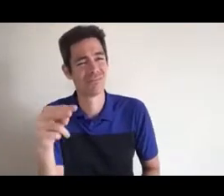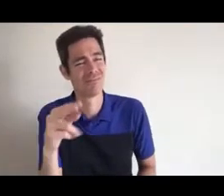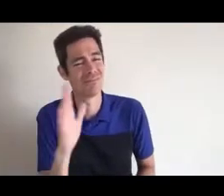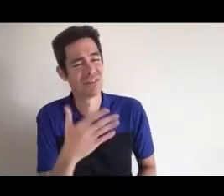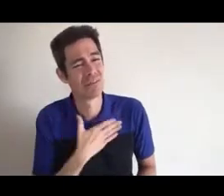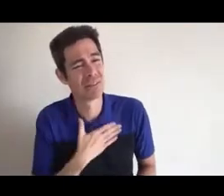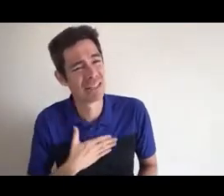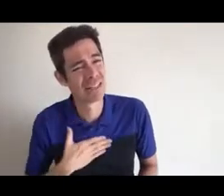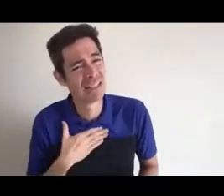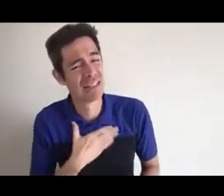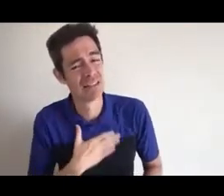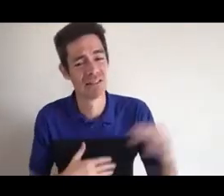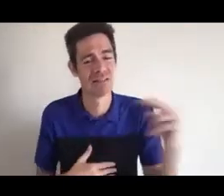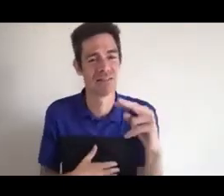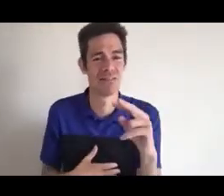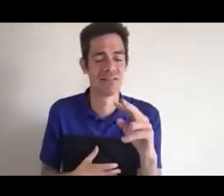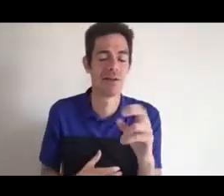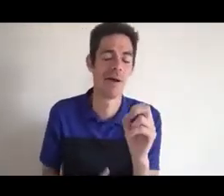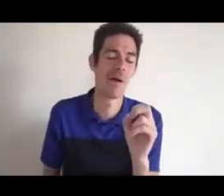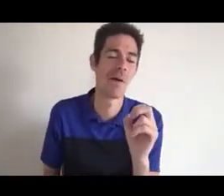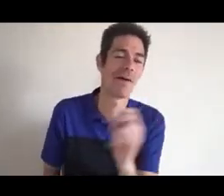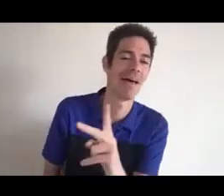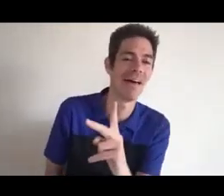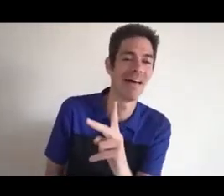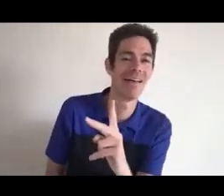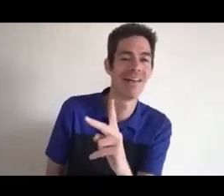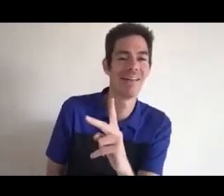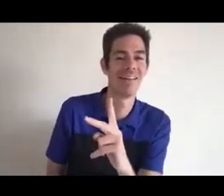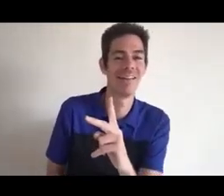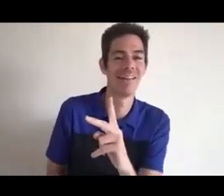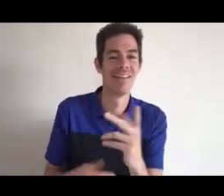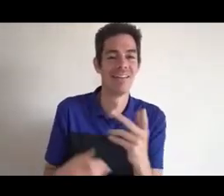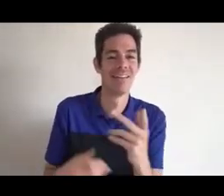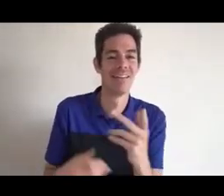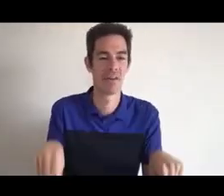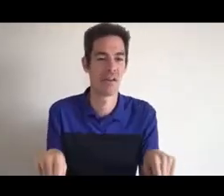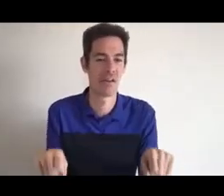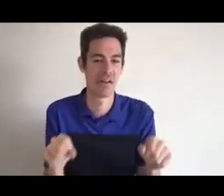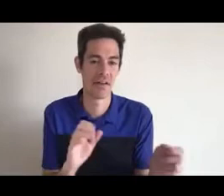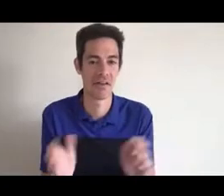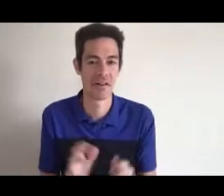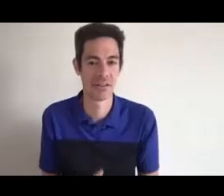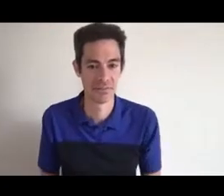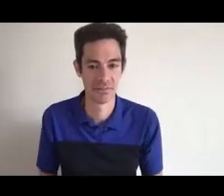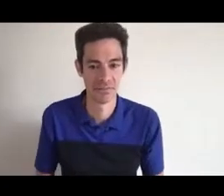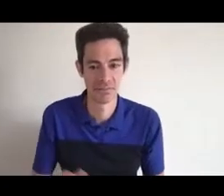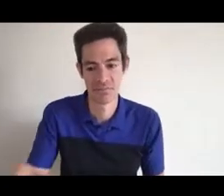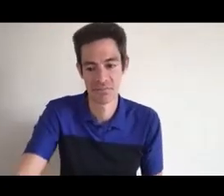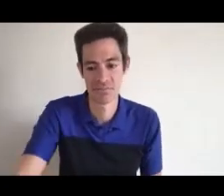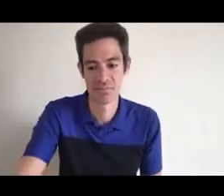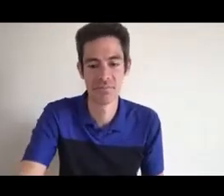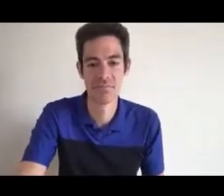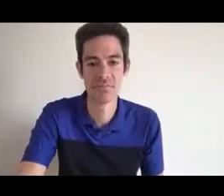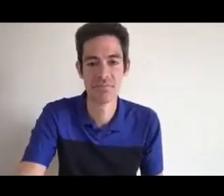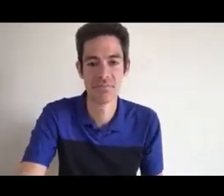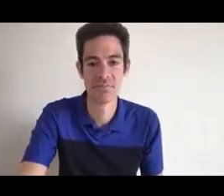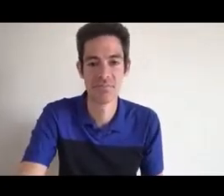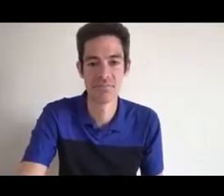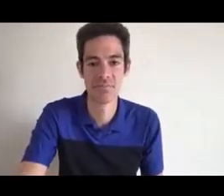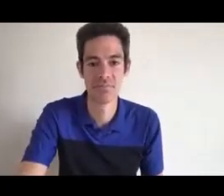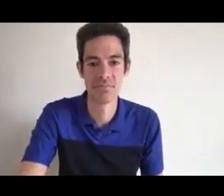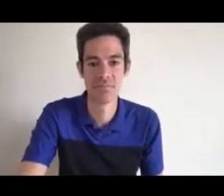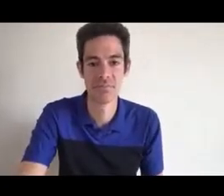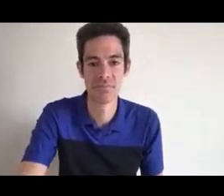people are speaking to other people. They say, please, and the other people say,